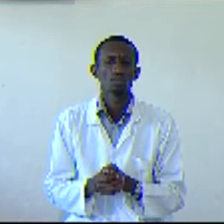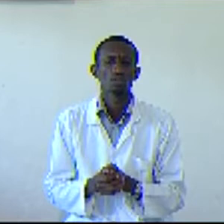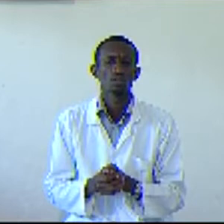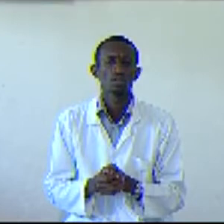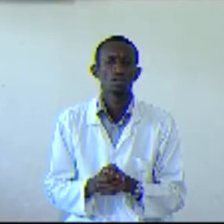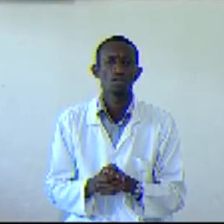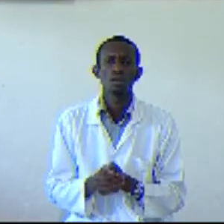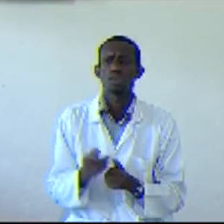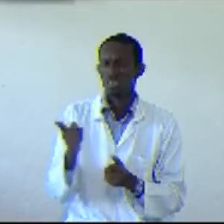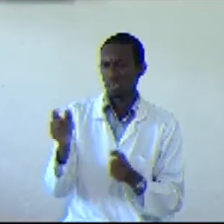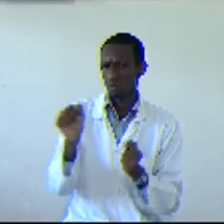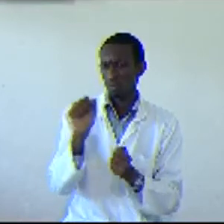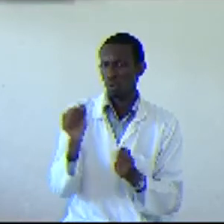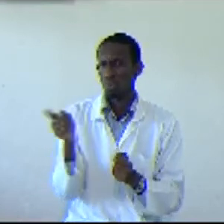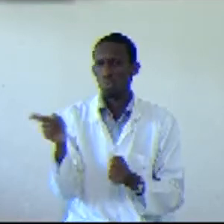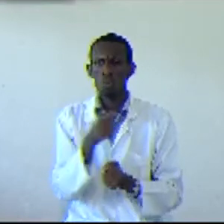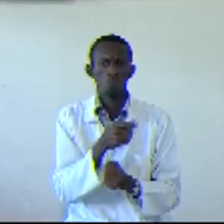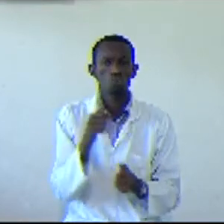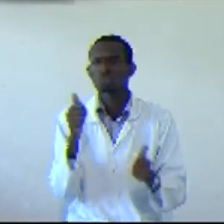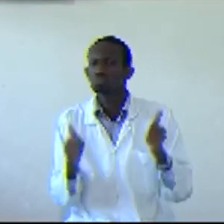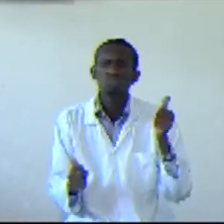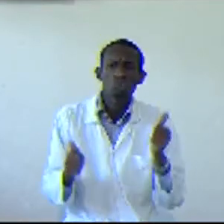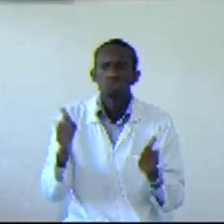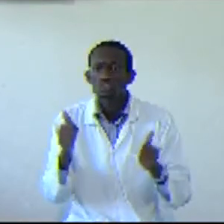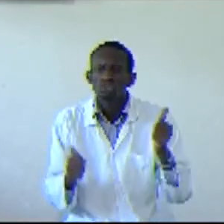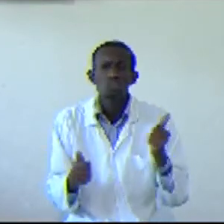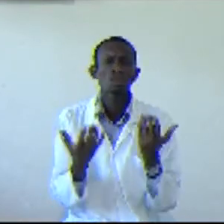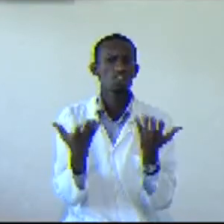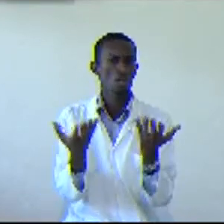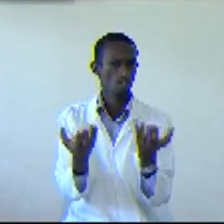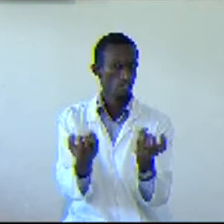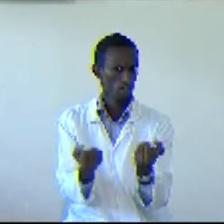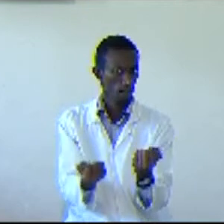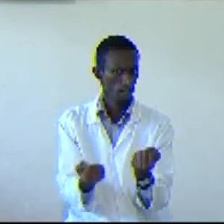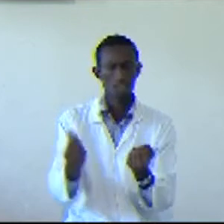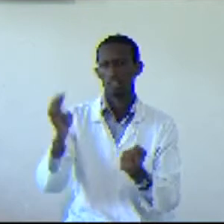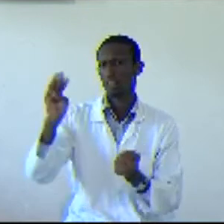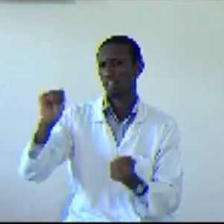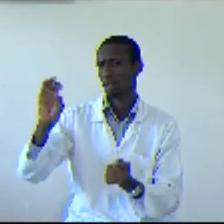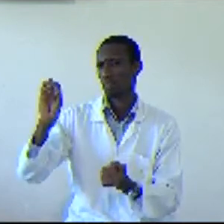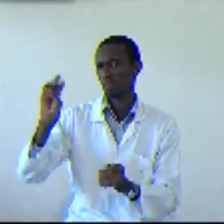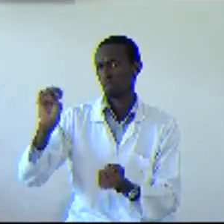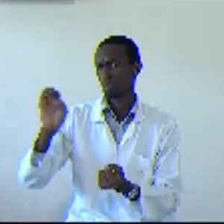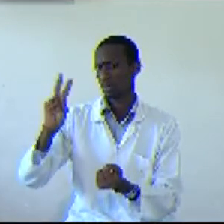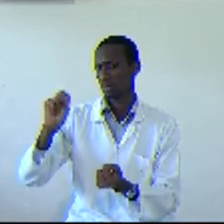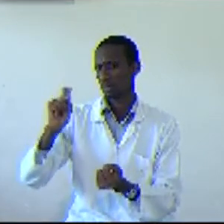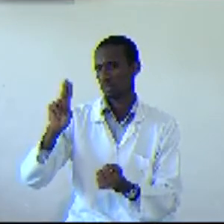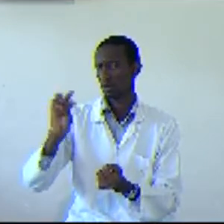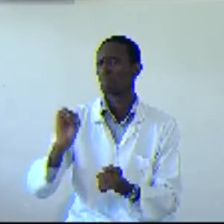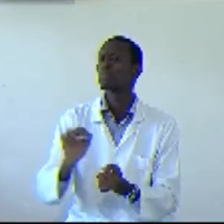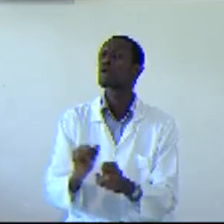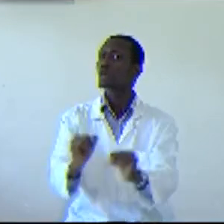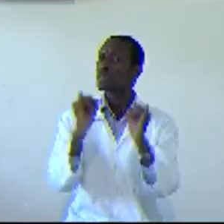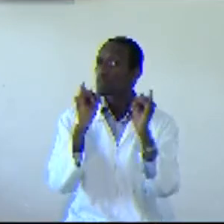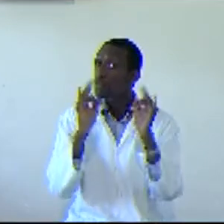Which one has more momentum if they are subjected to move at the same time from